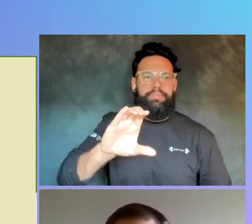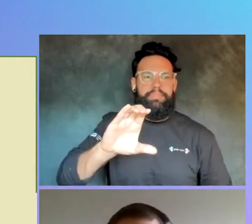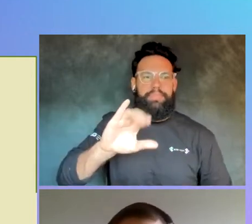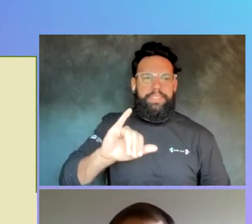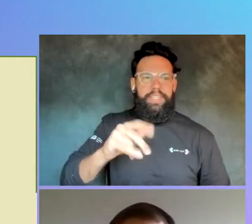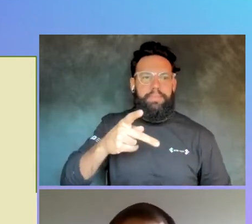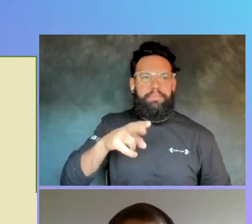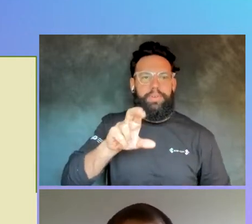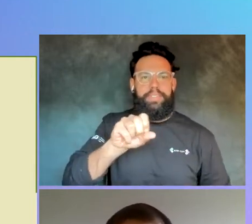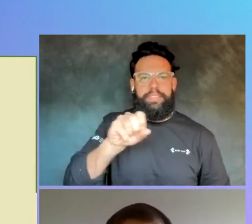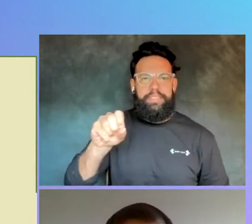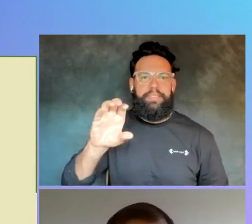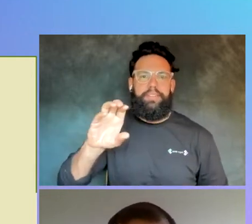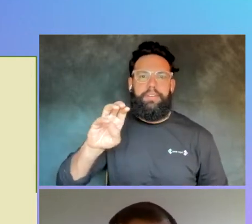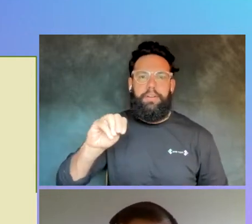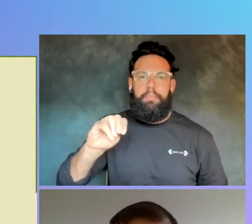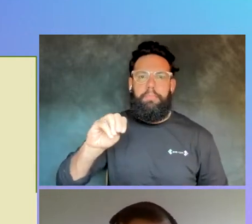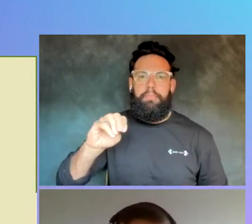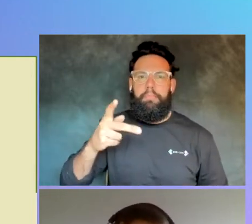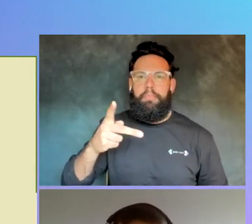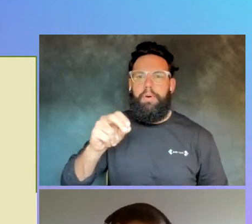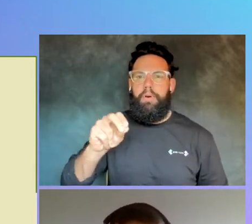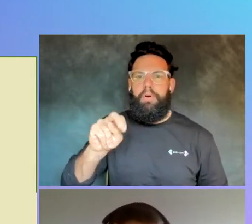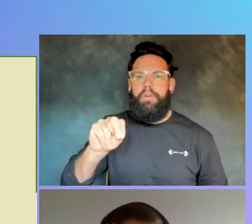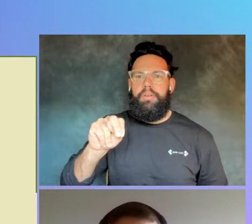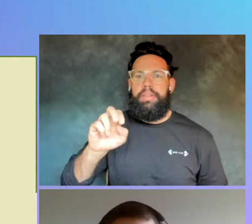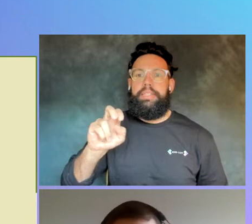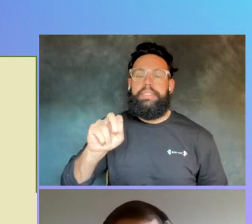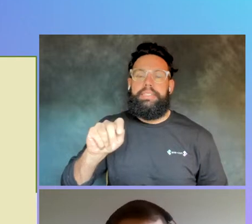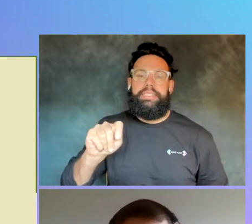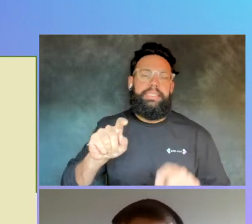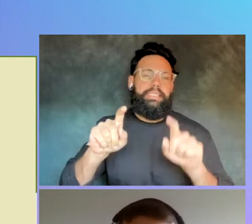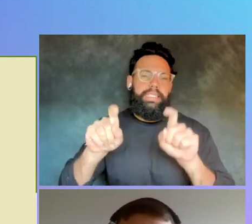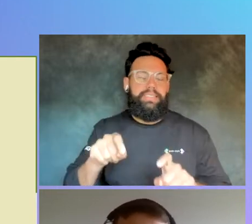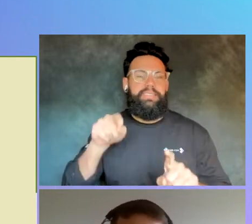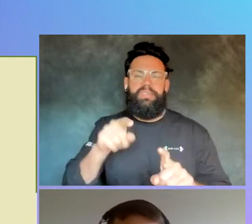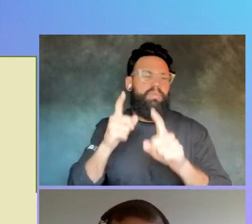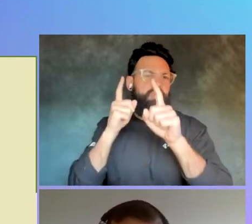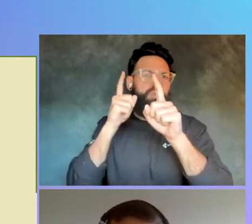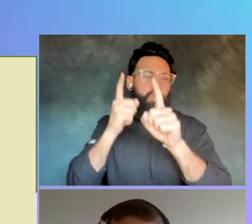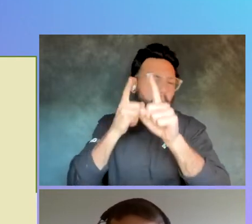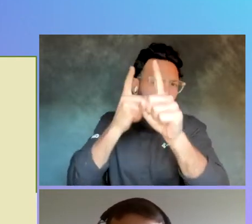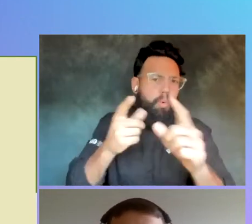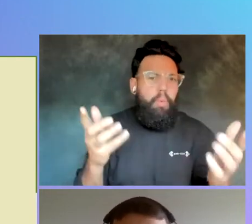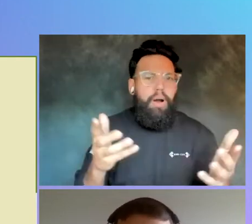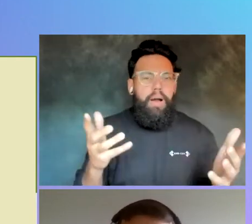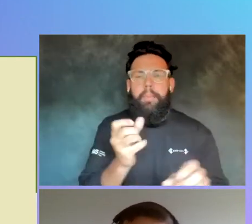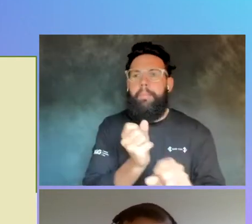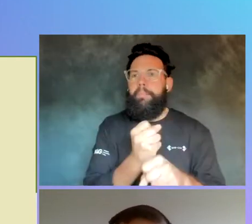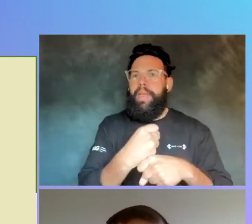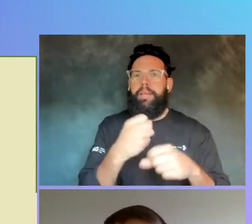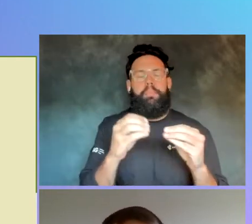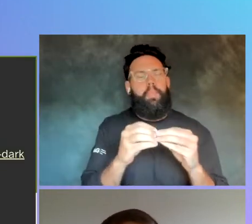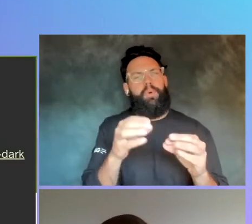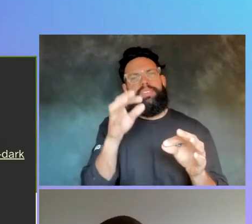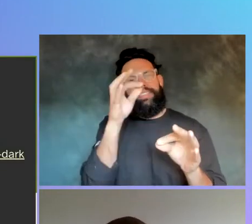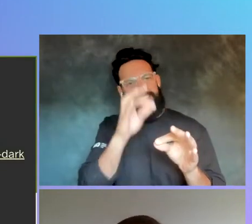simpler in your day-to-day work with shifting your testing focus to an earlier